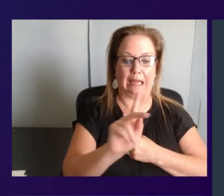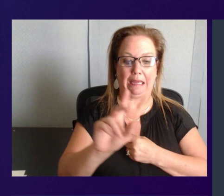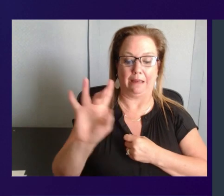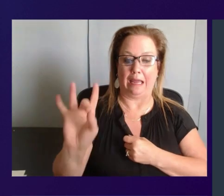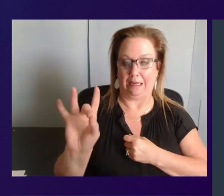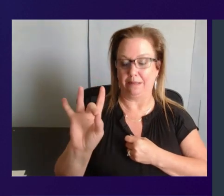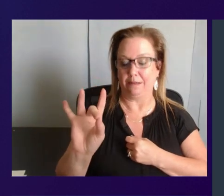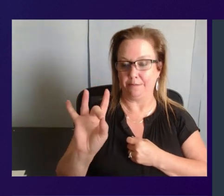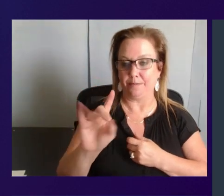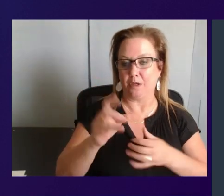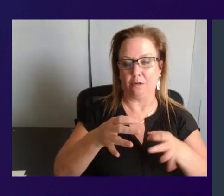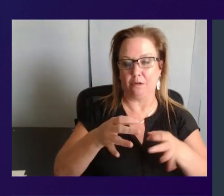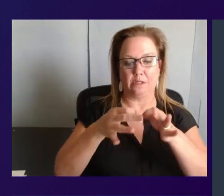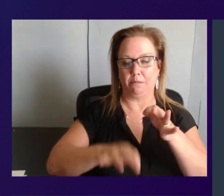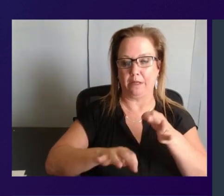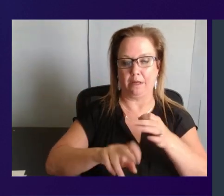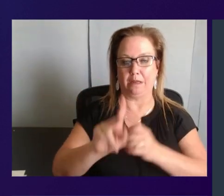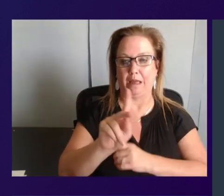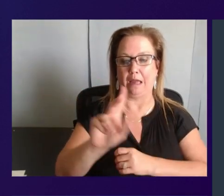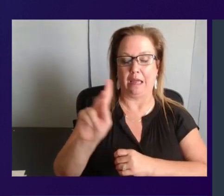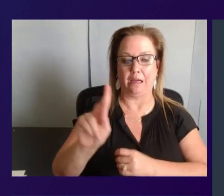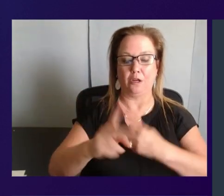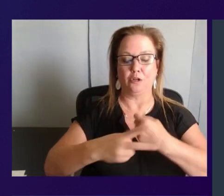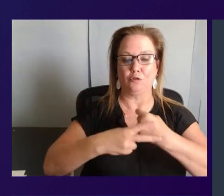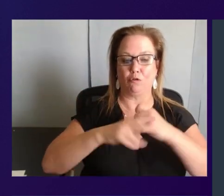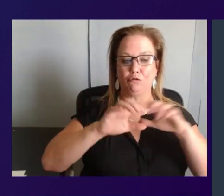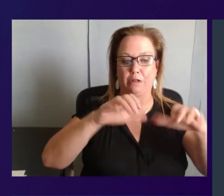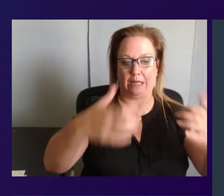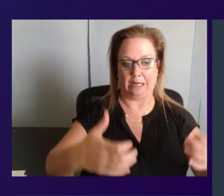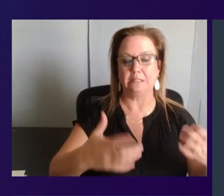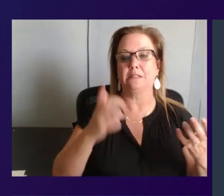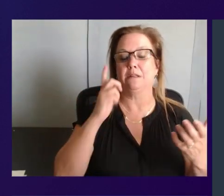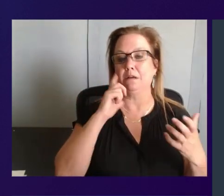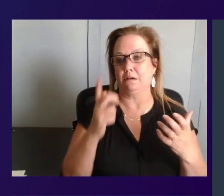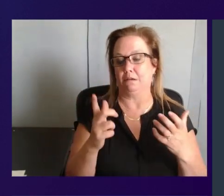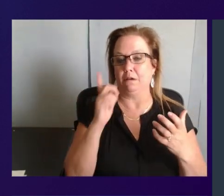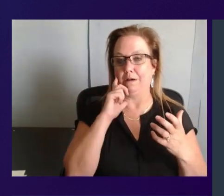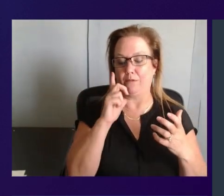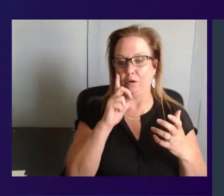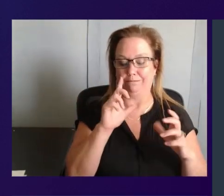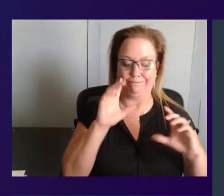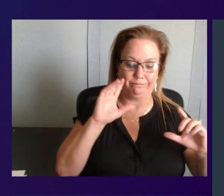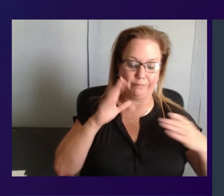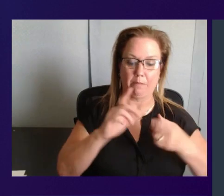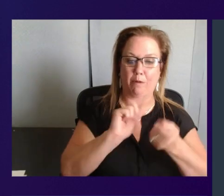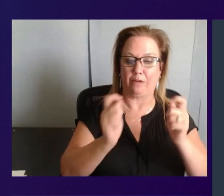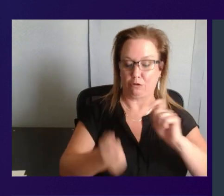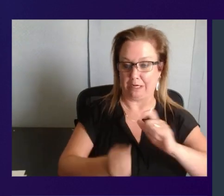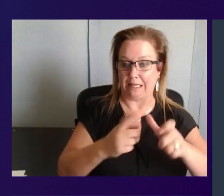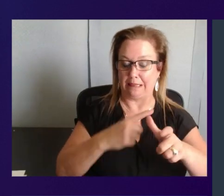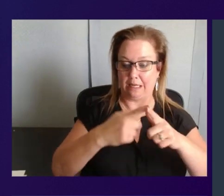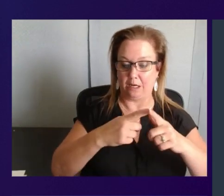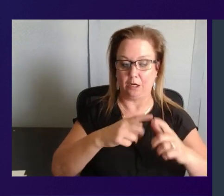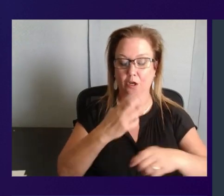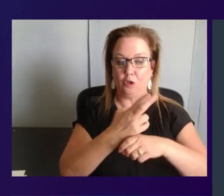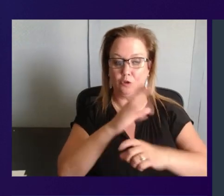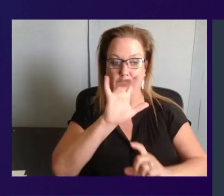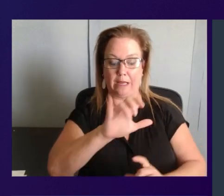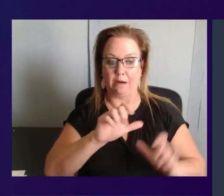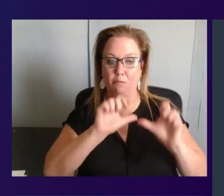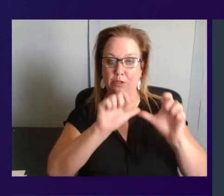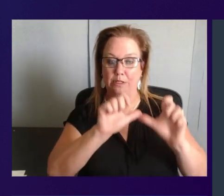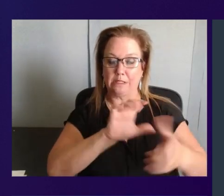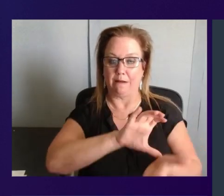You simply write a Kubernetes storage class and a persistent volume claim to provision. Then reference the persistent